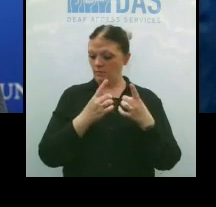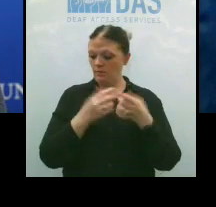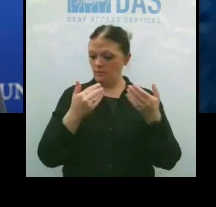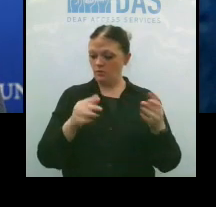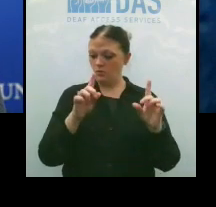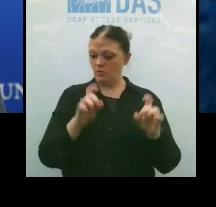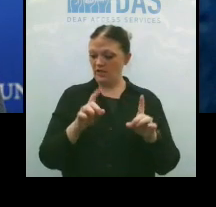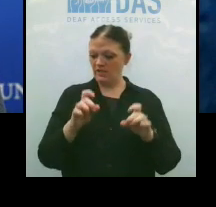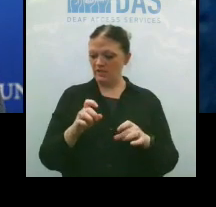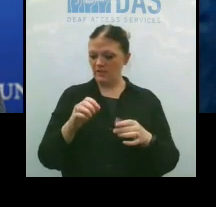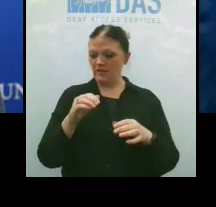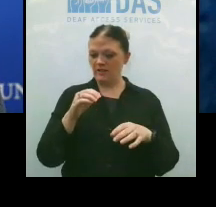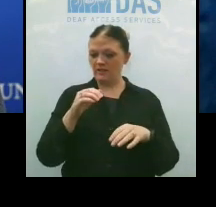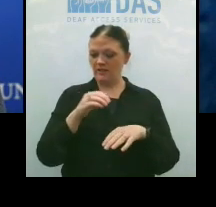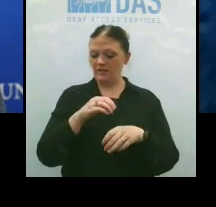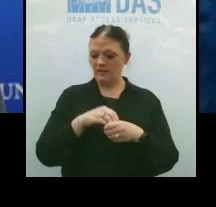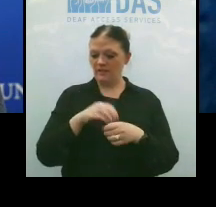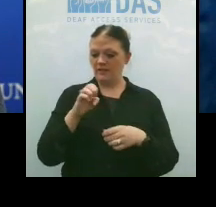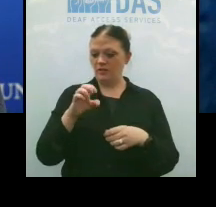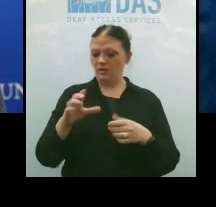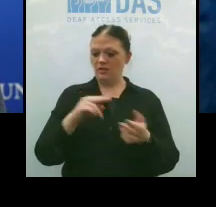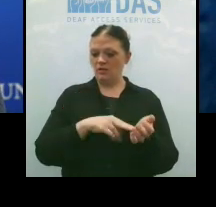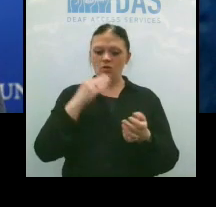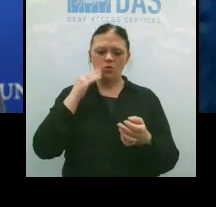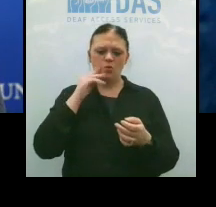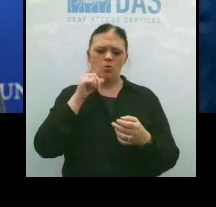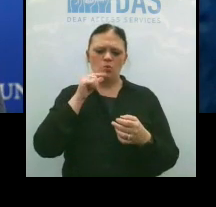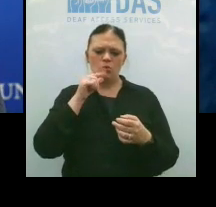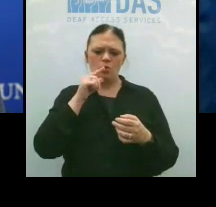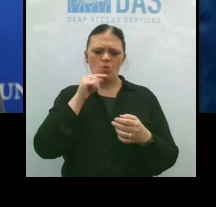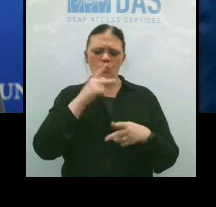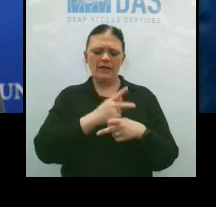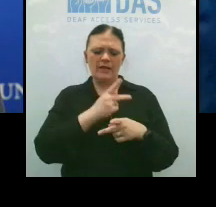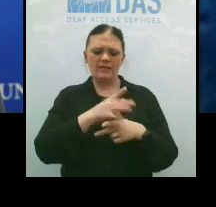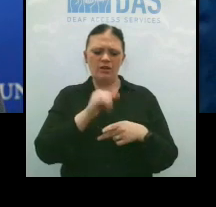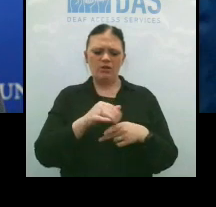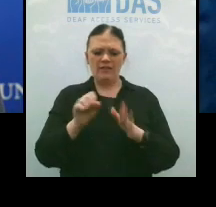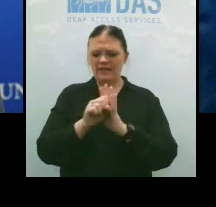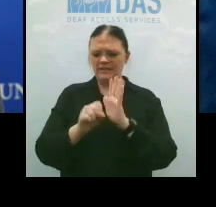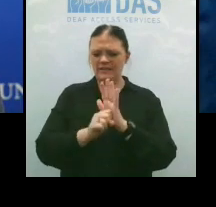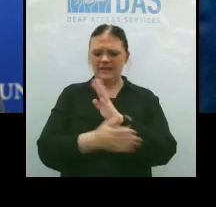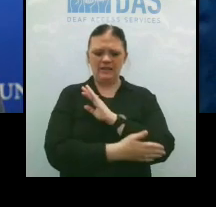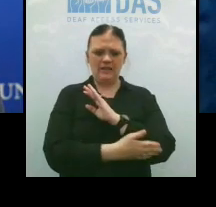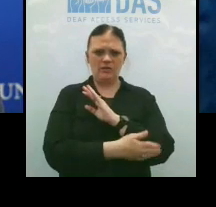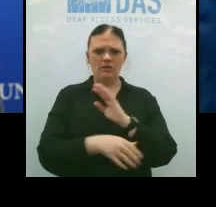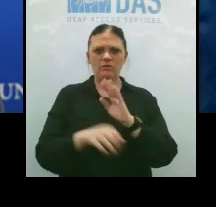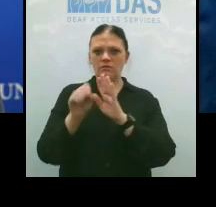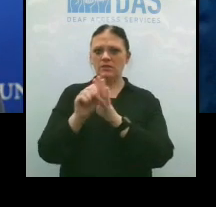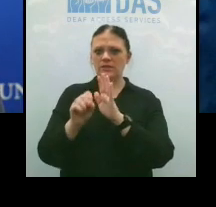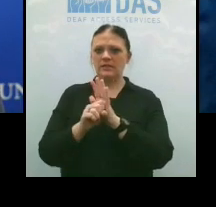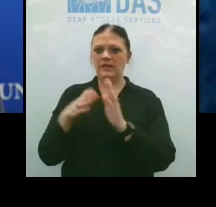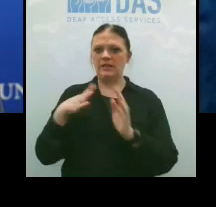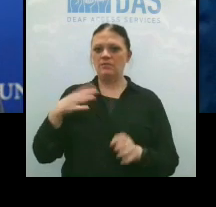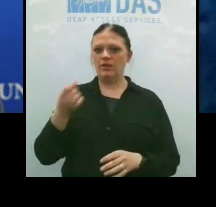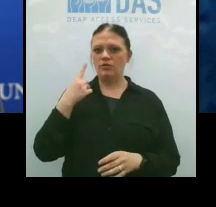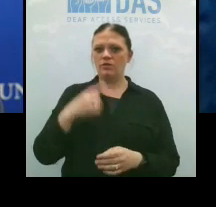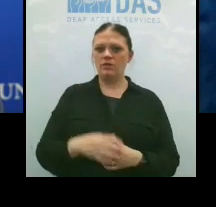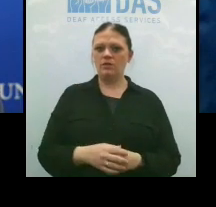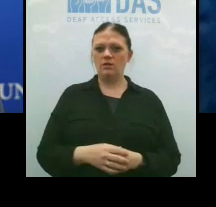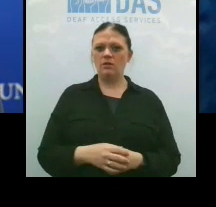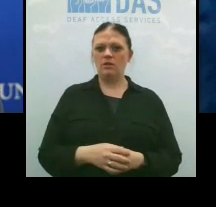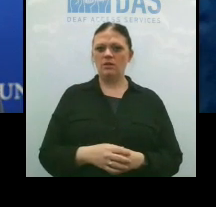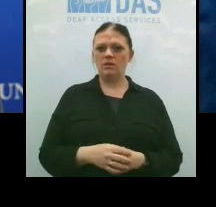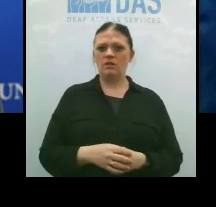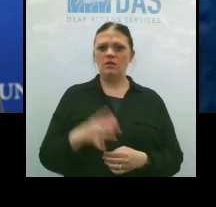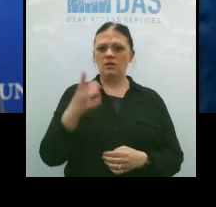testing at the Erie County nursing homes? Who's in charge of that testing, state or county? The state is my understanding. Dr. Burstein's